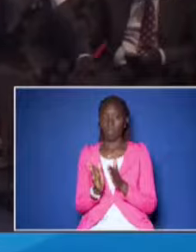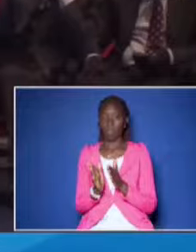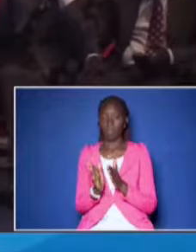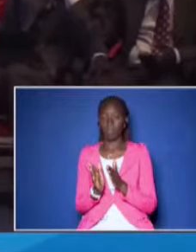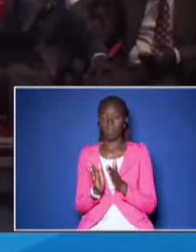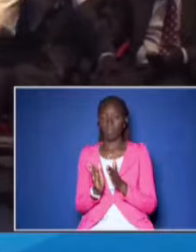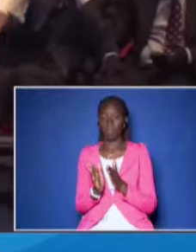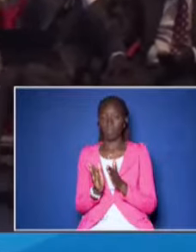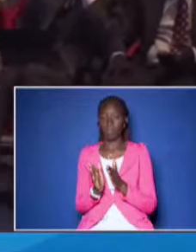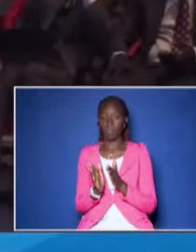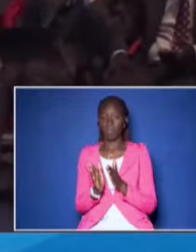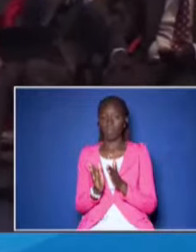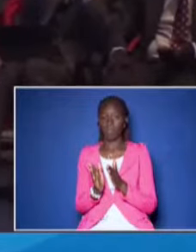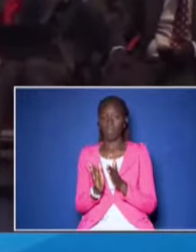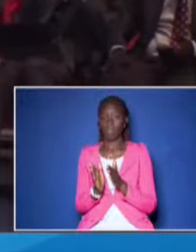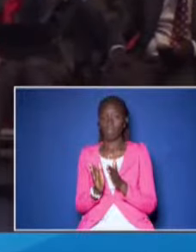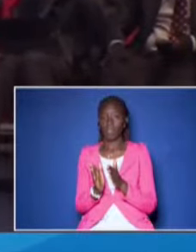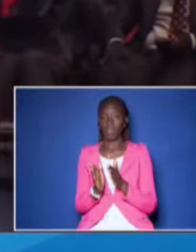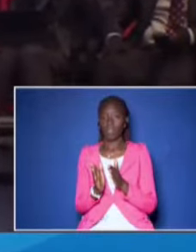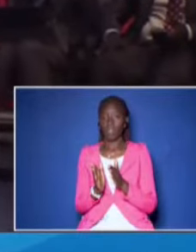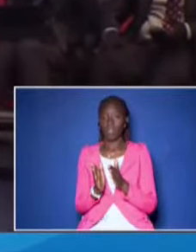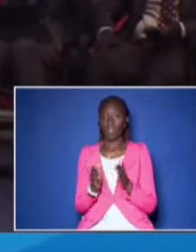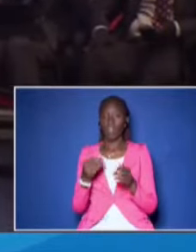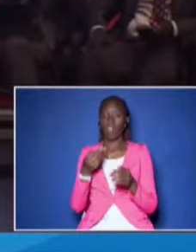student of Hebrew